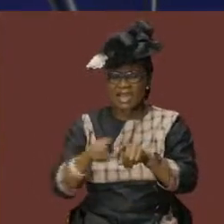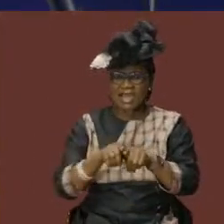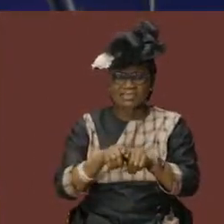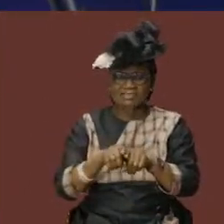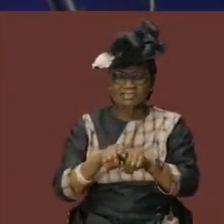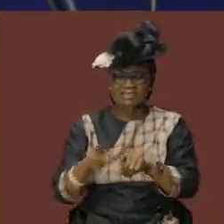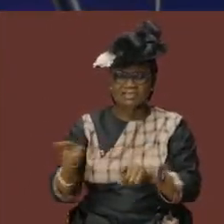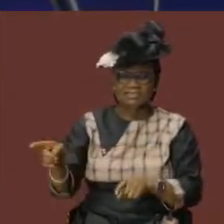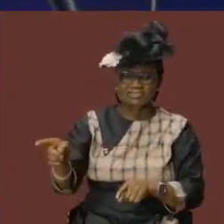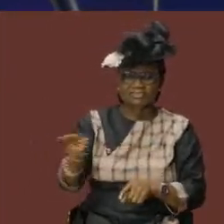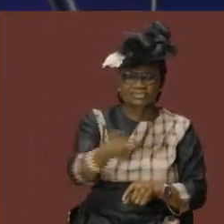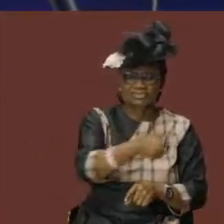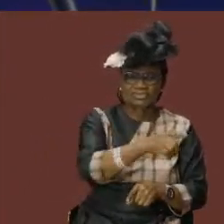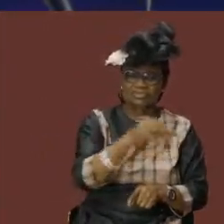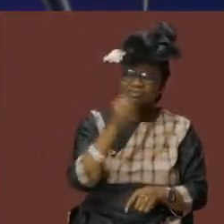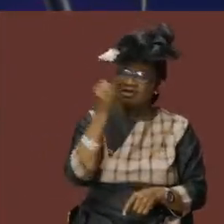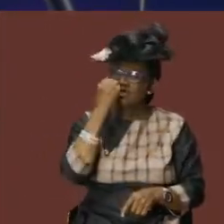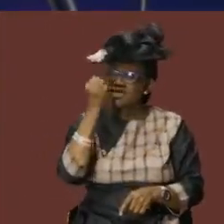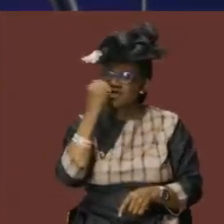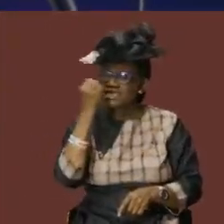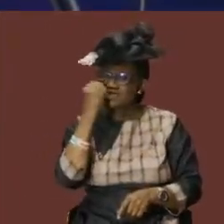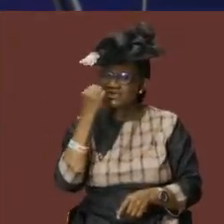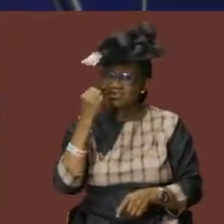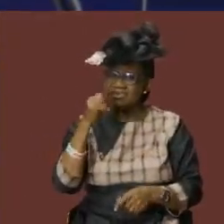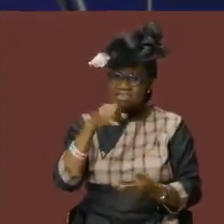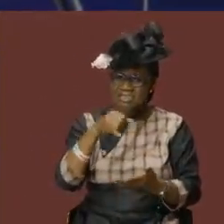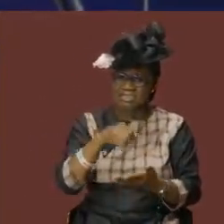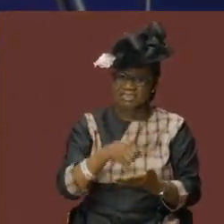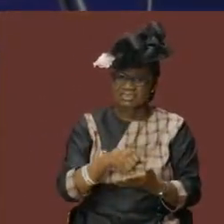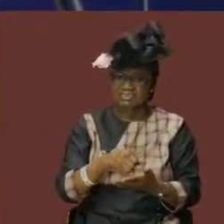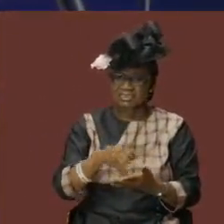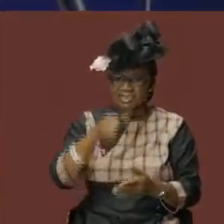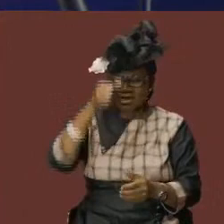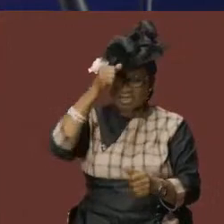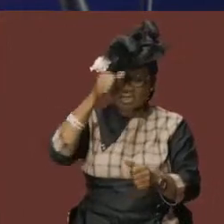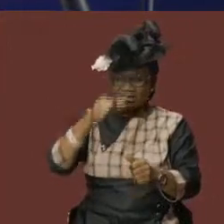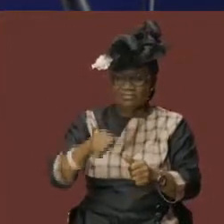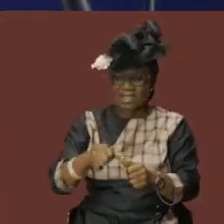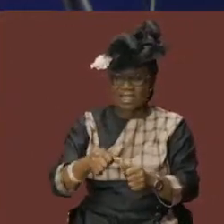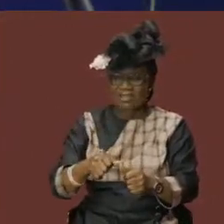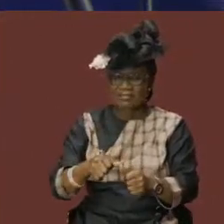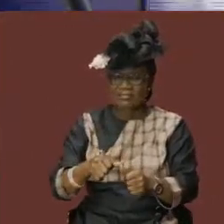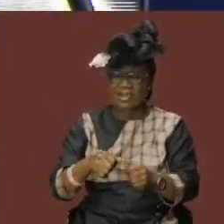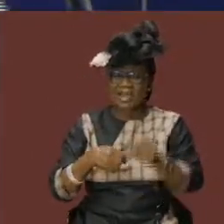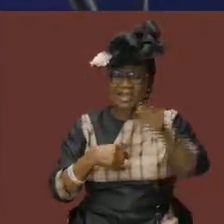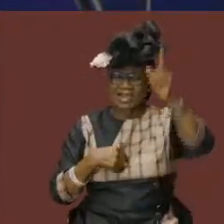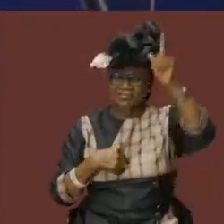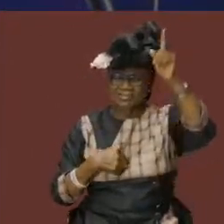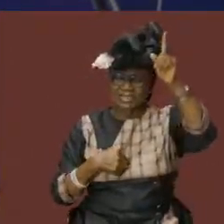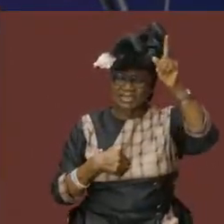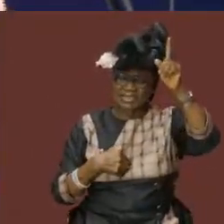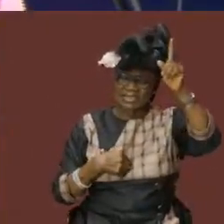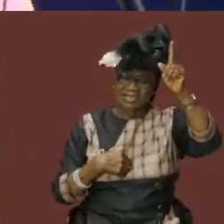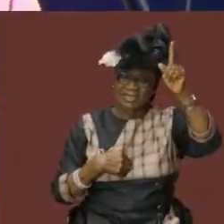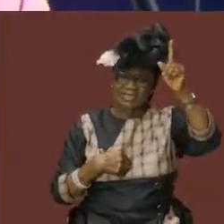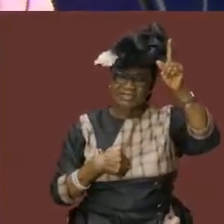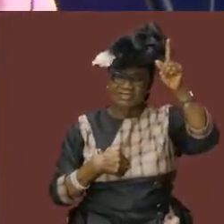and as you eat it, remember me.